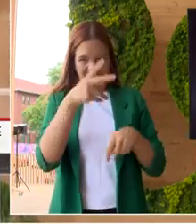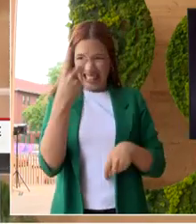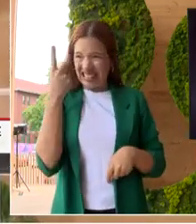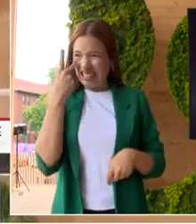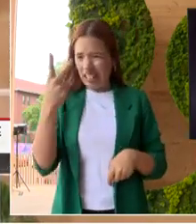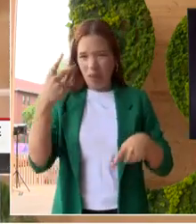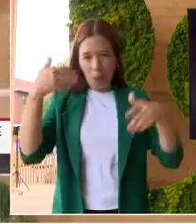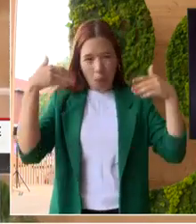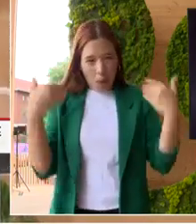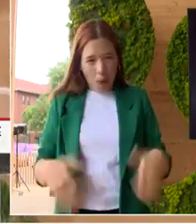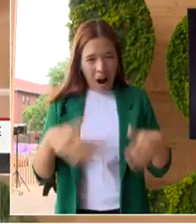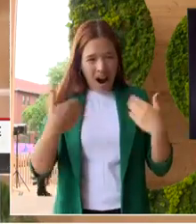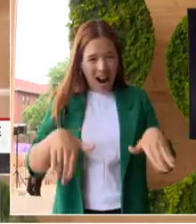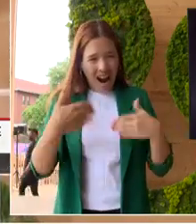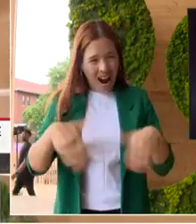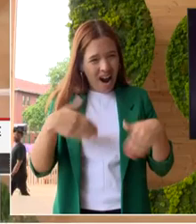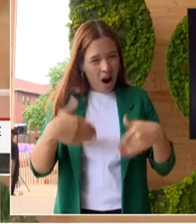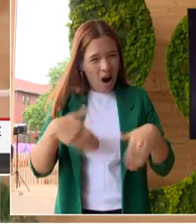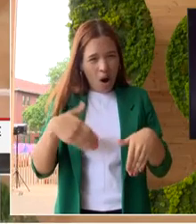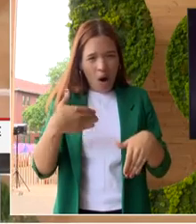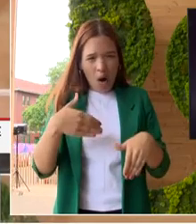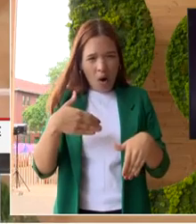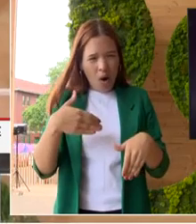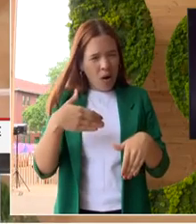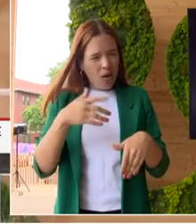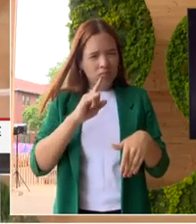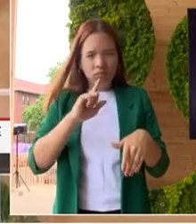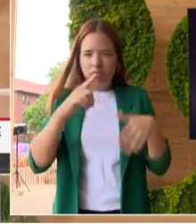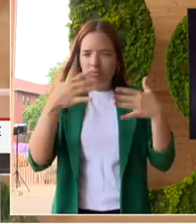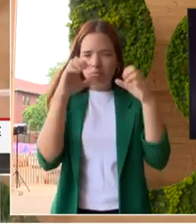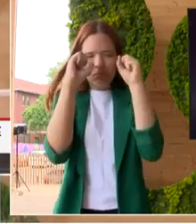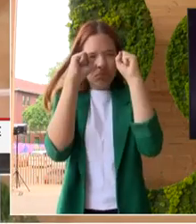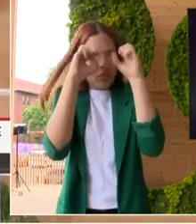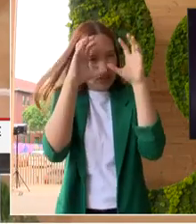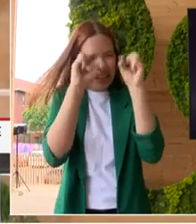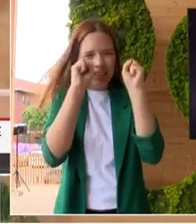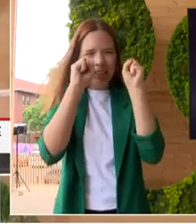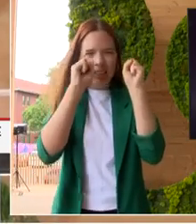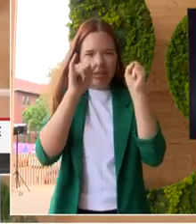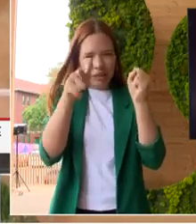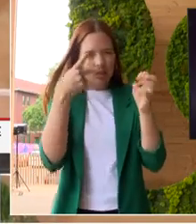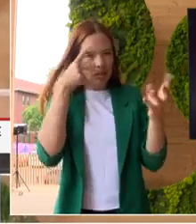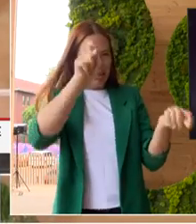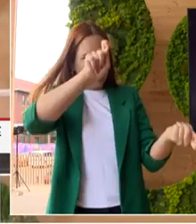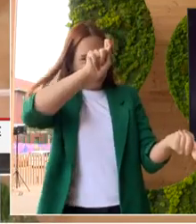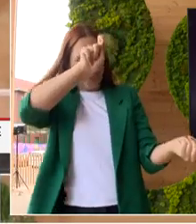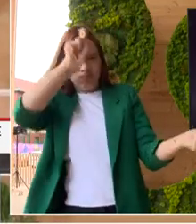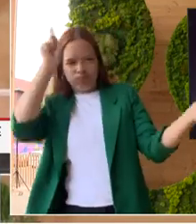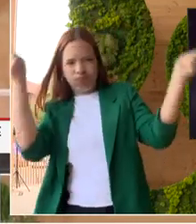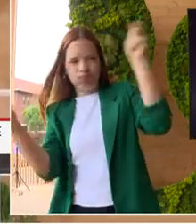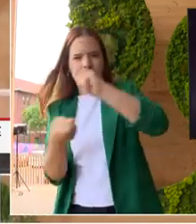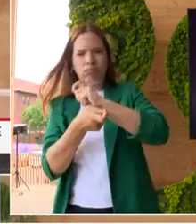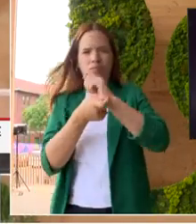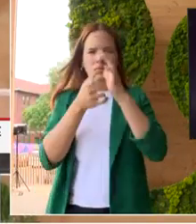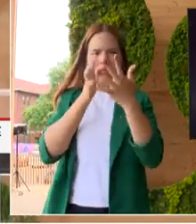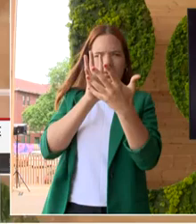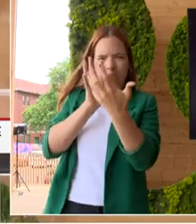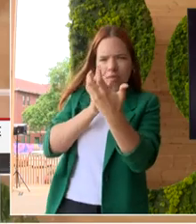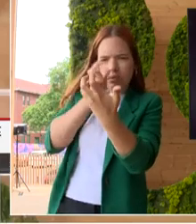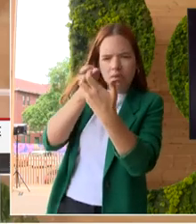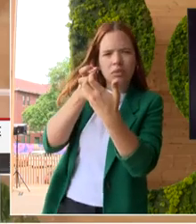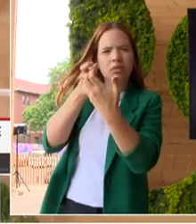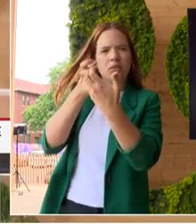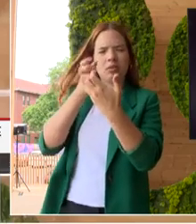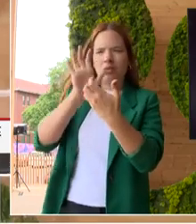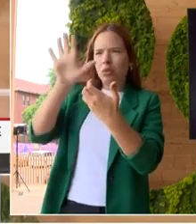of a dynamic puzzle. We've been strategically putting together puzzle pieces throughout Mayor Bowser's tenure. And